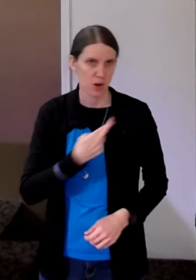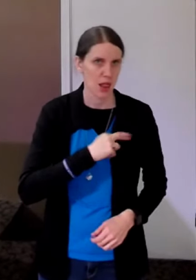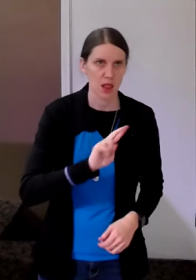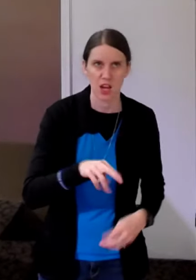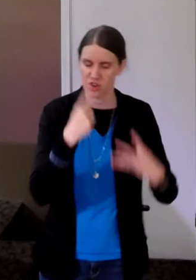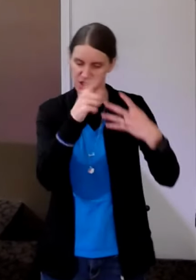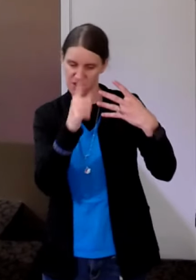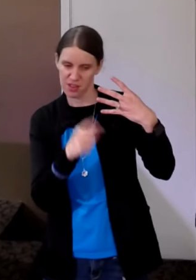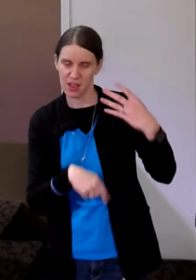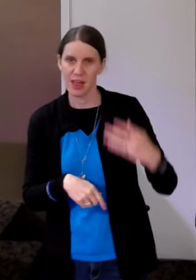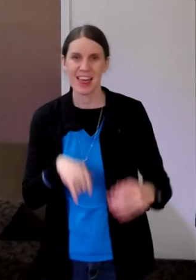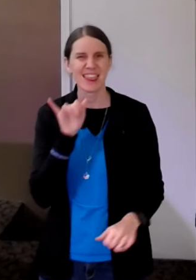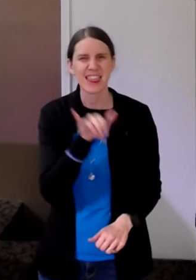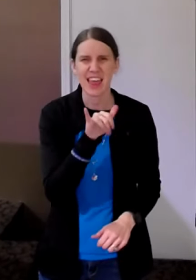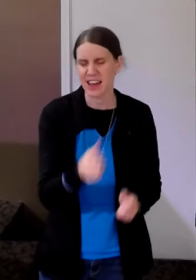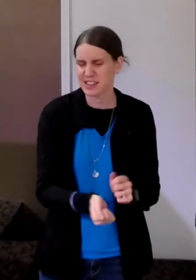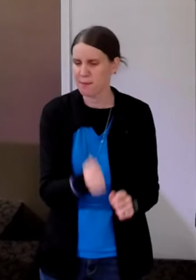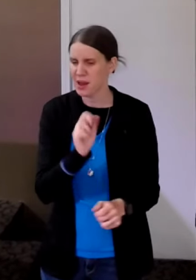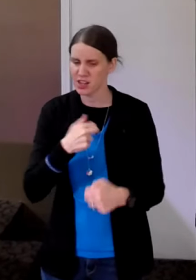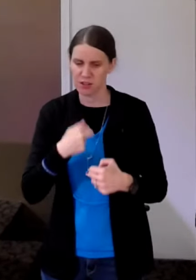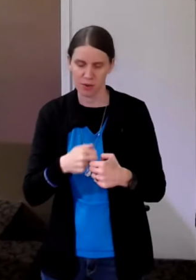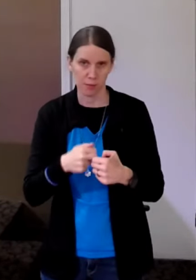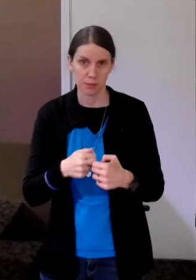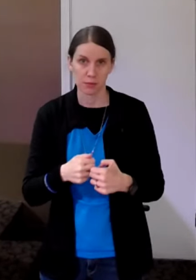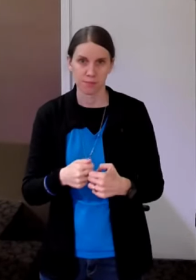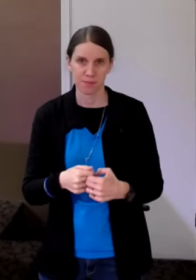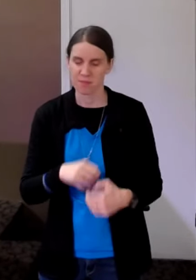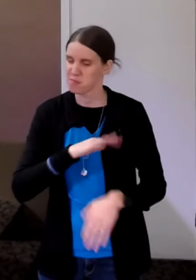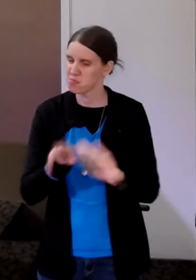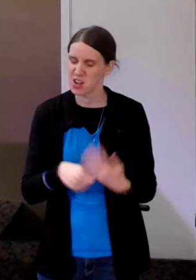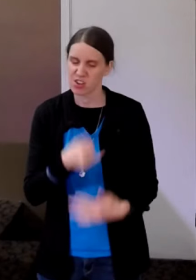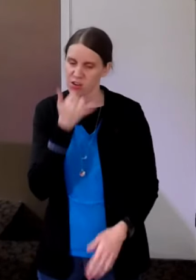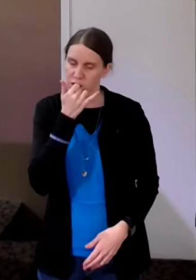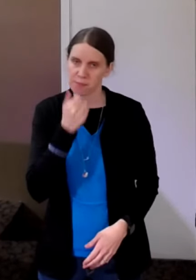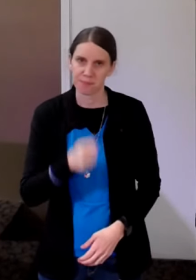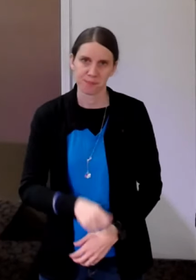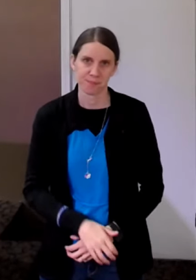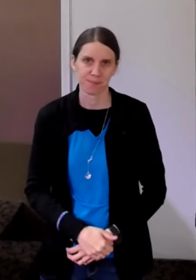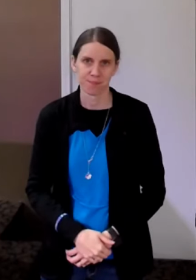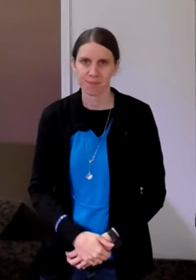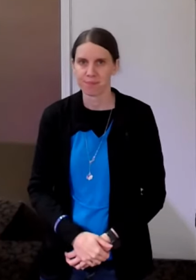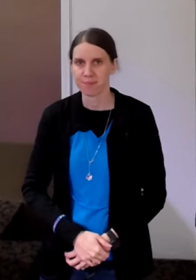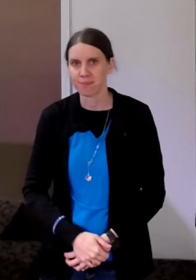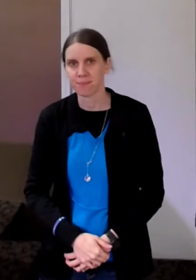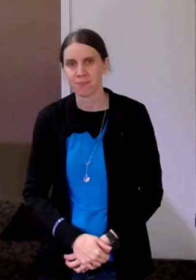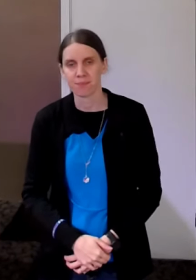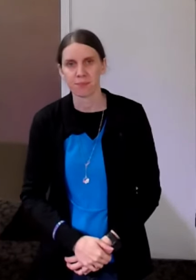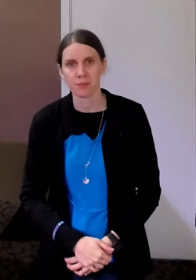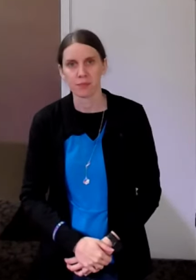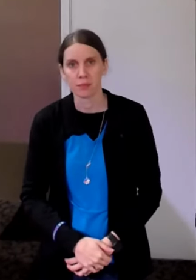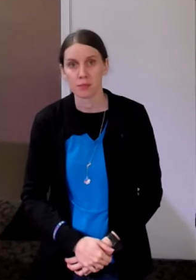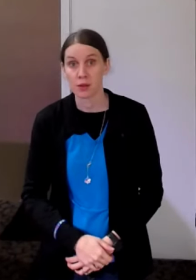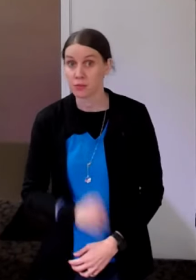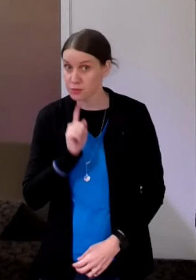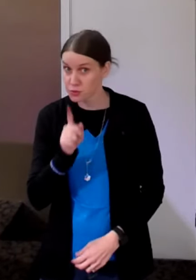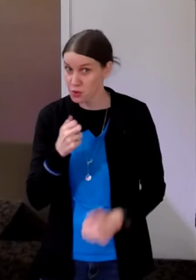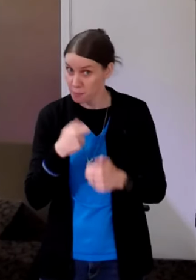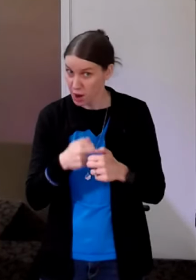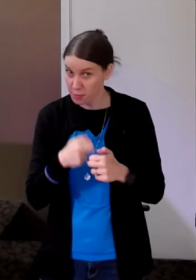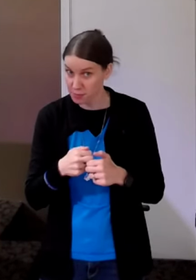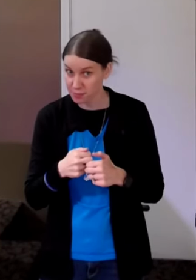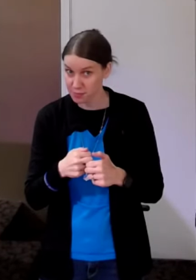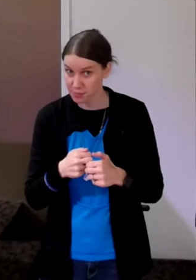our world's biggest problem. And that's wrong. It's not. The problem with